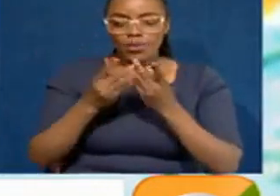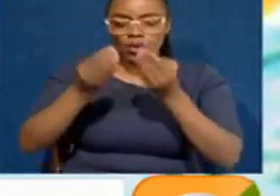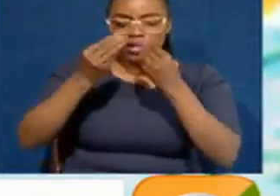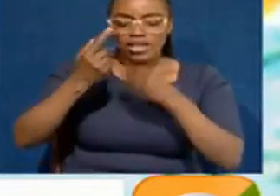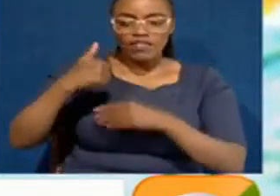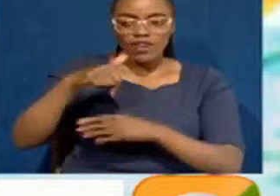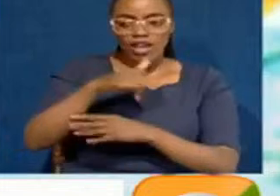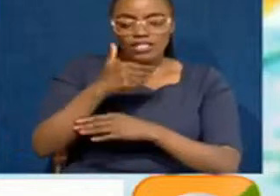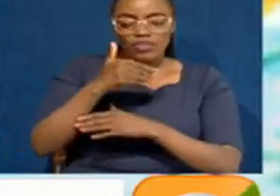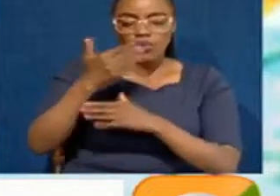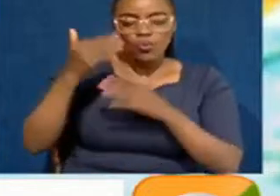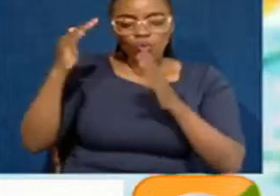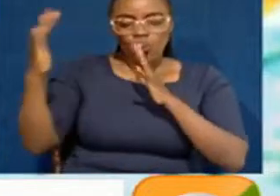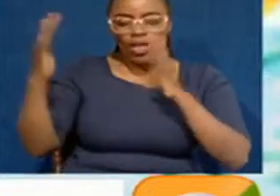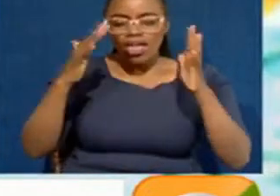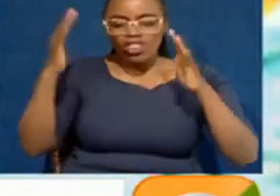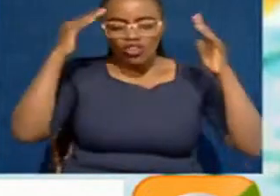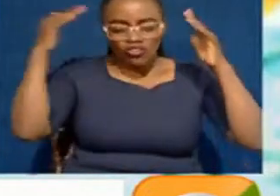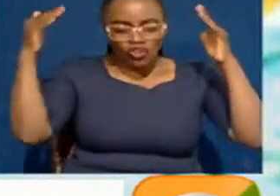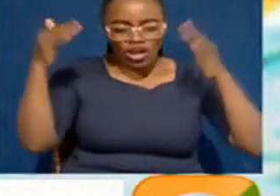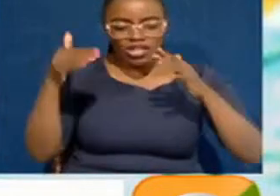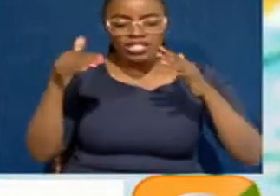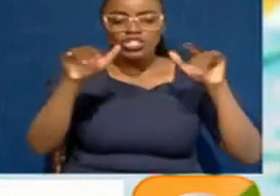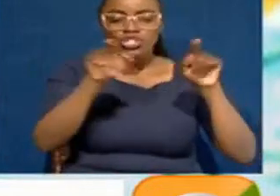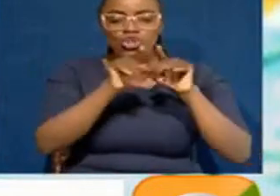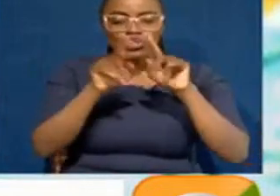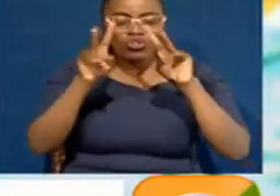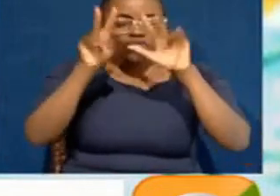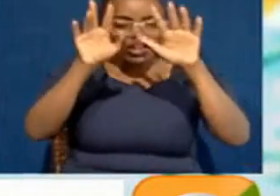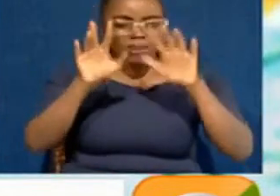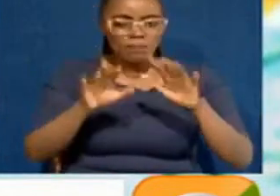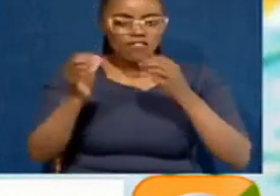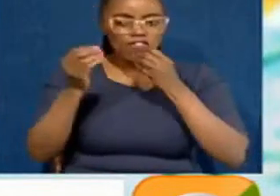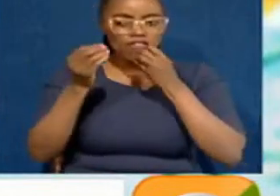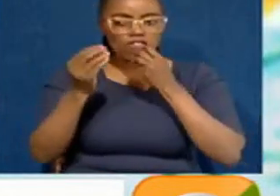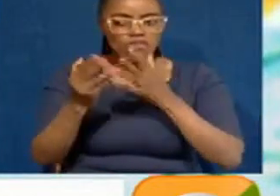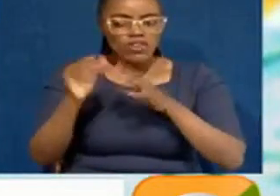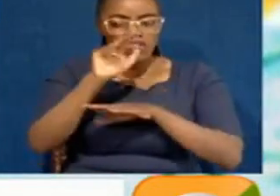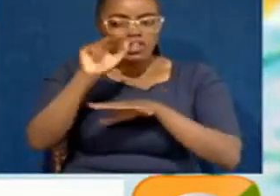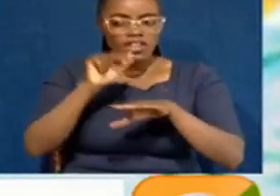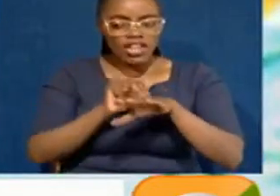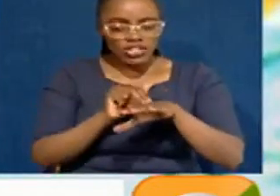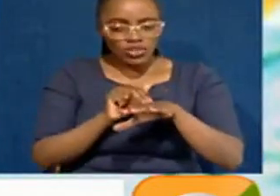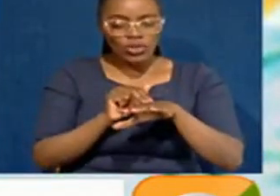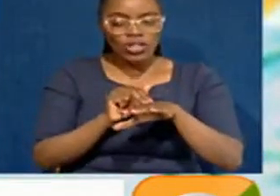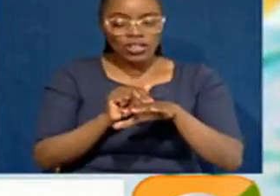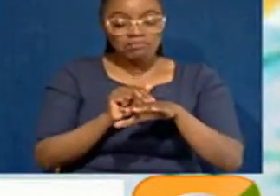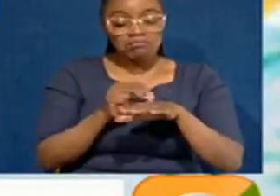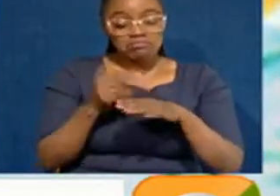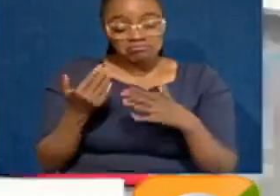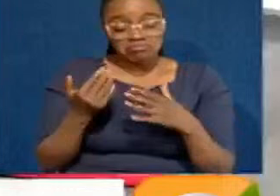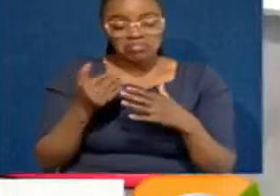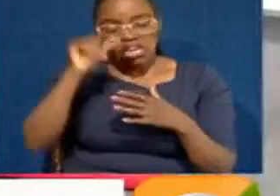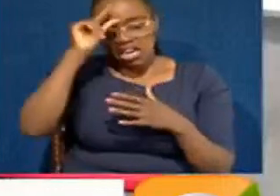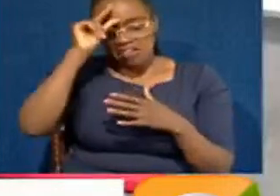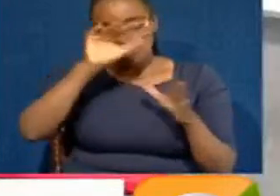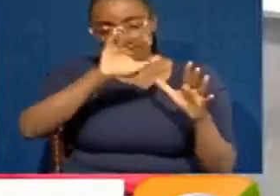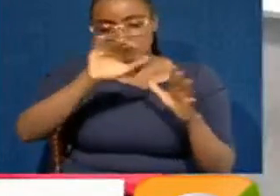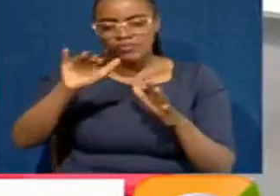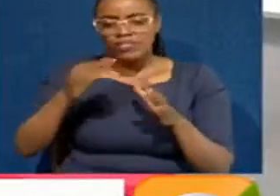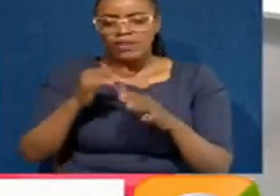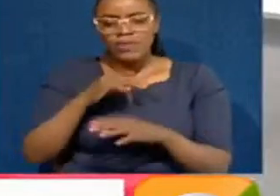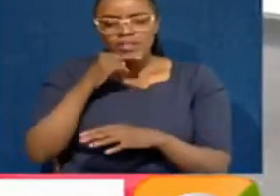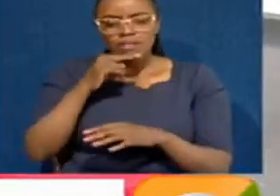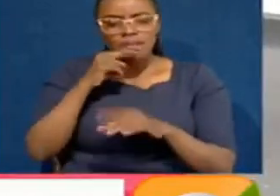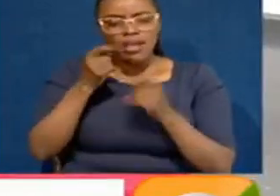a seasonal forecast, which are also very important to inform national and local level actions. Mm. Yeah. Mm. So let's talk a little bit